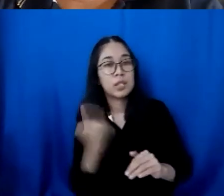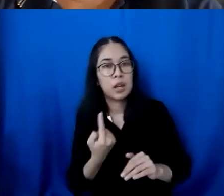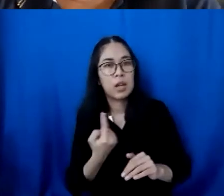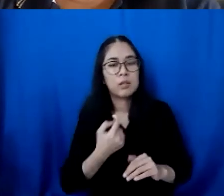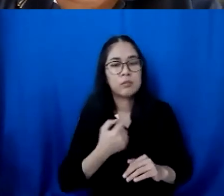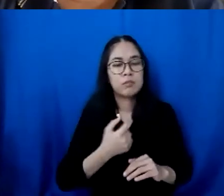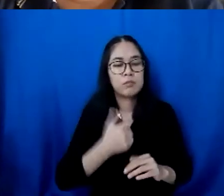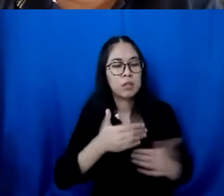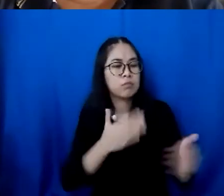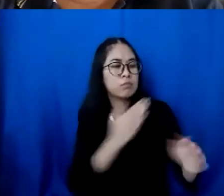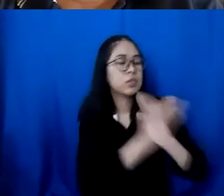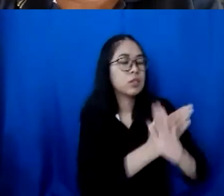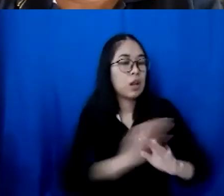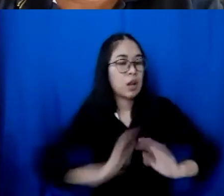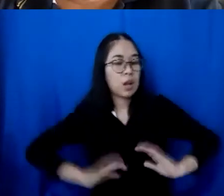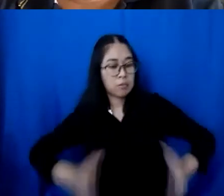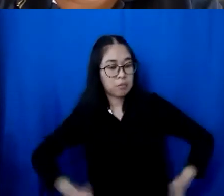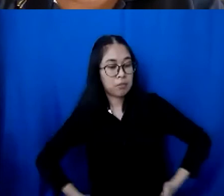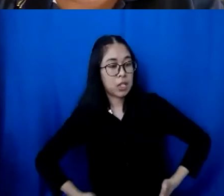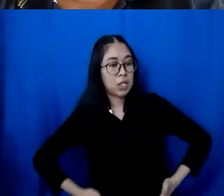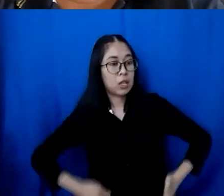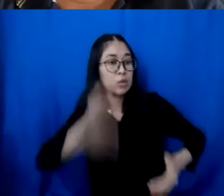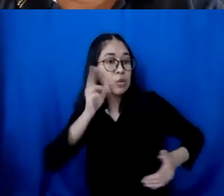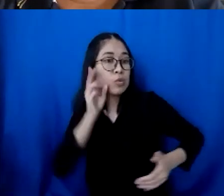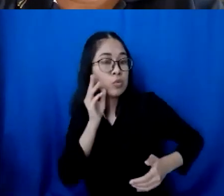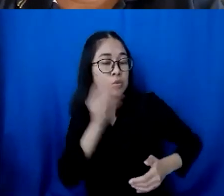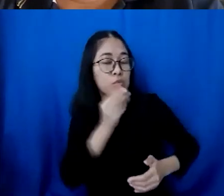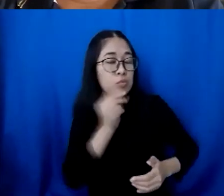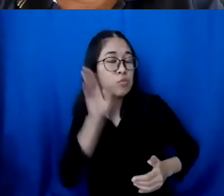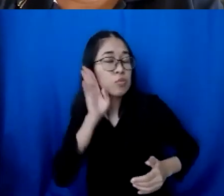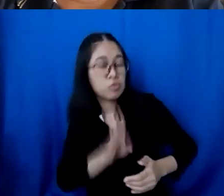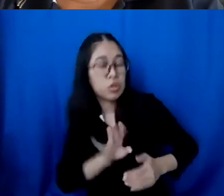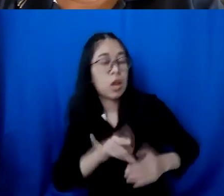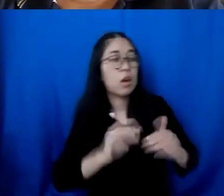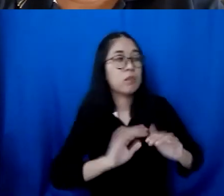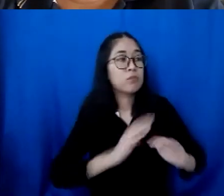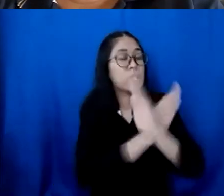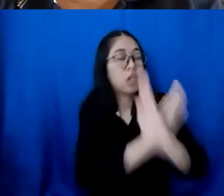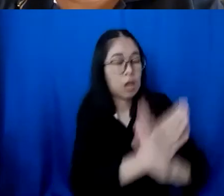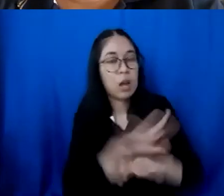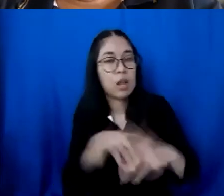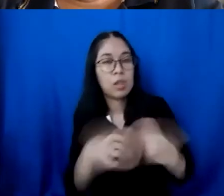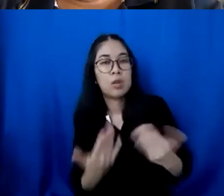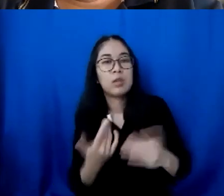pregnancy and changing the age for marriage